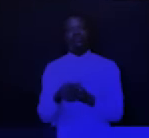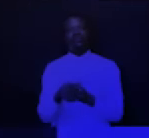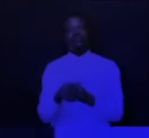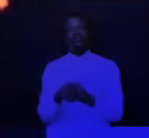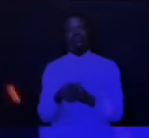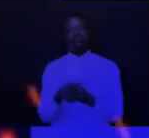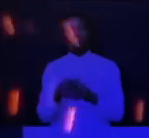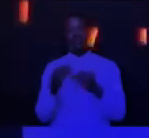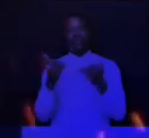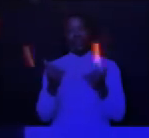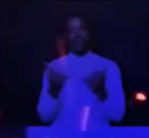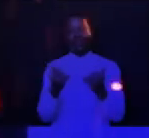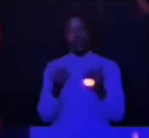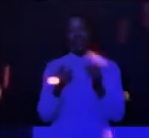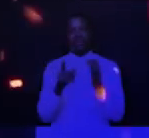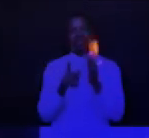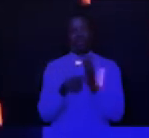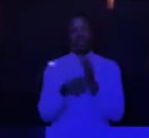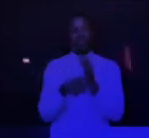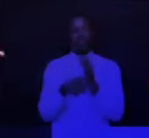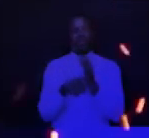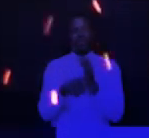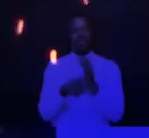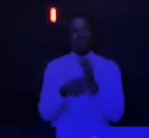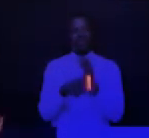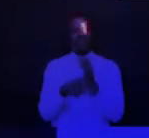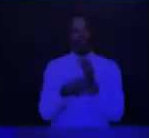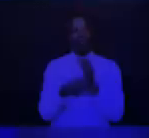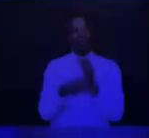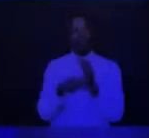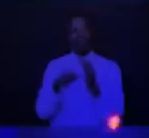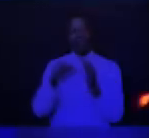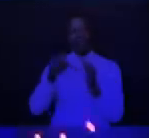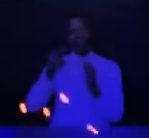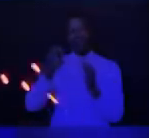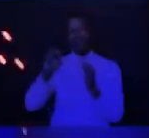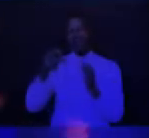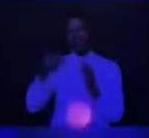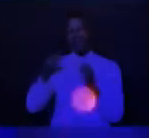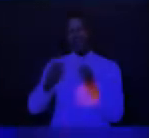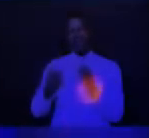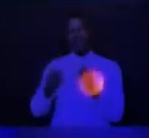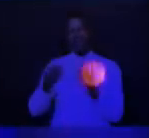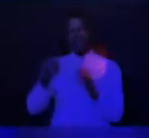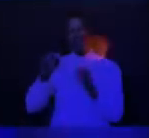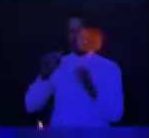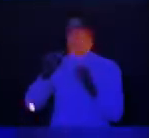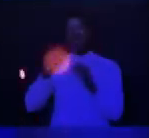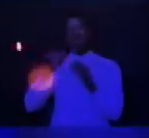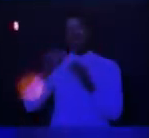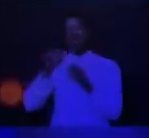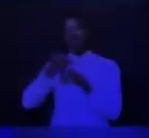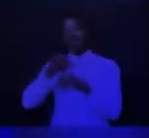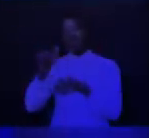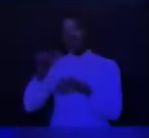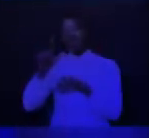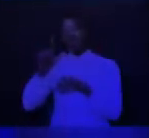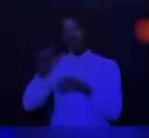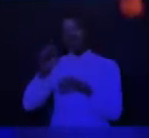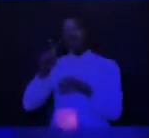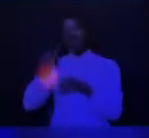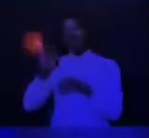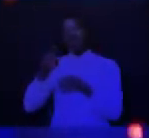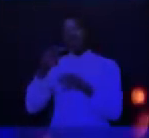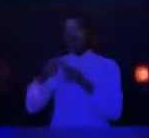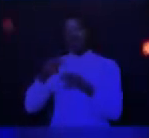now I put Shelemiah the priest, Zadok the scribe, and a Levite named